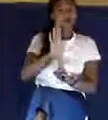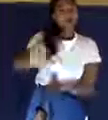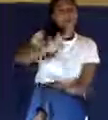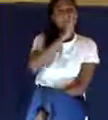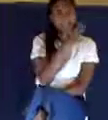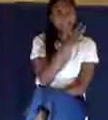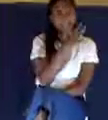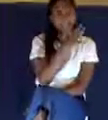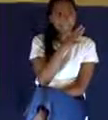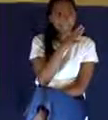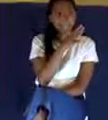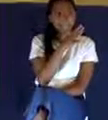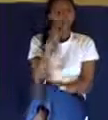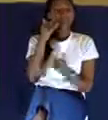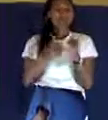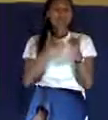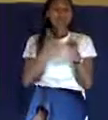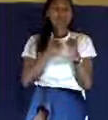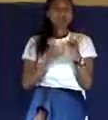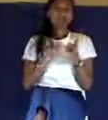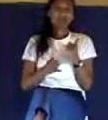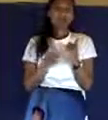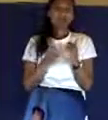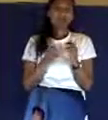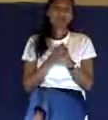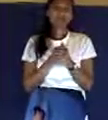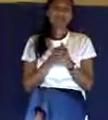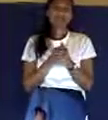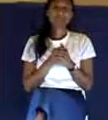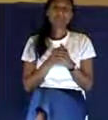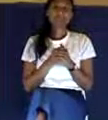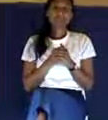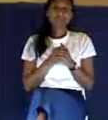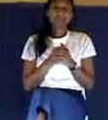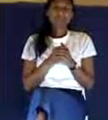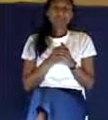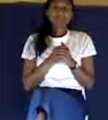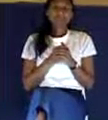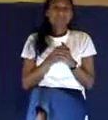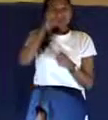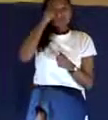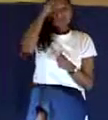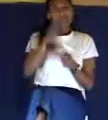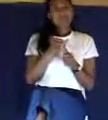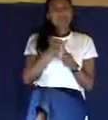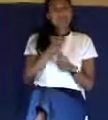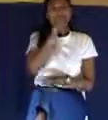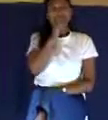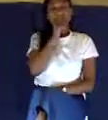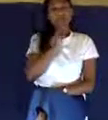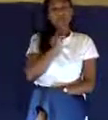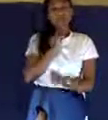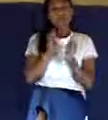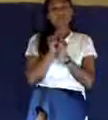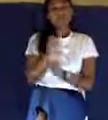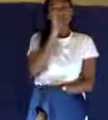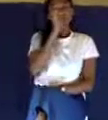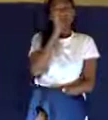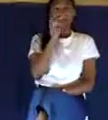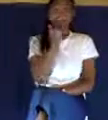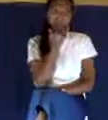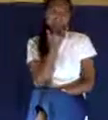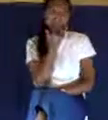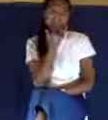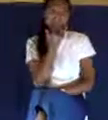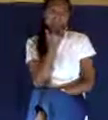quick. The last principle would be this. Be patient with her faults. Be mindful of her